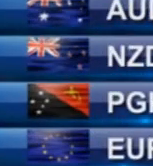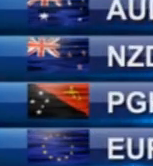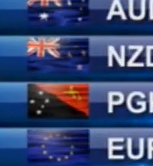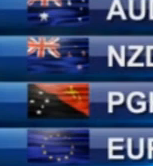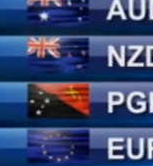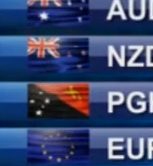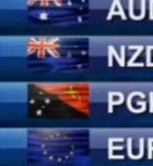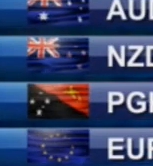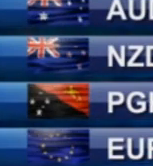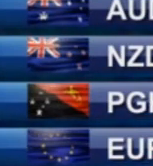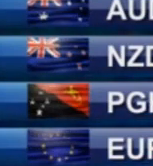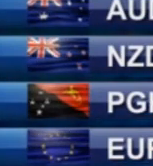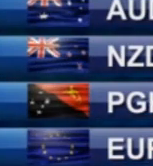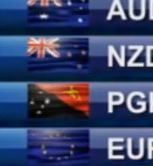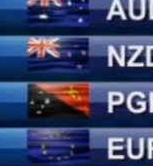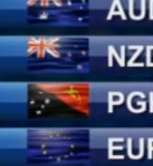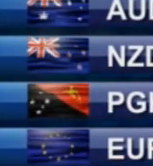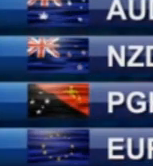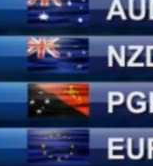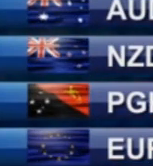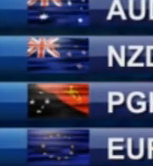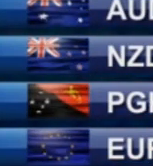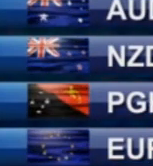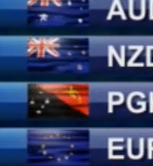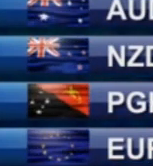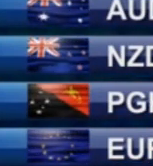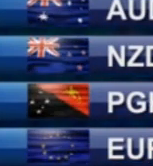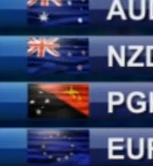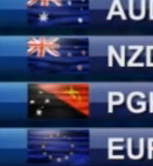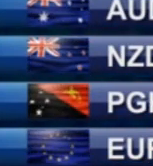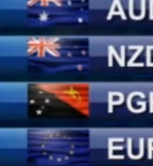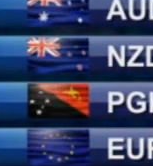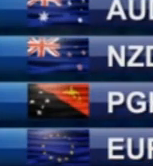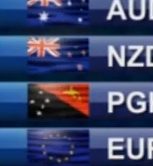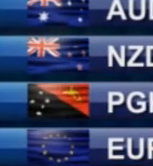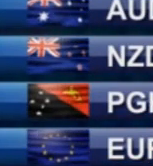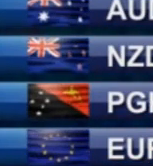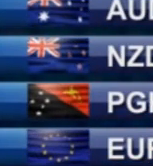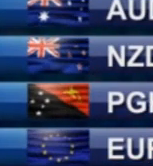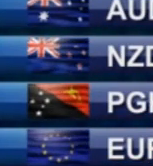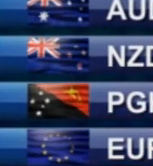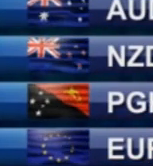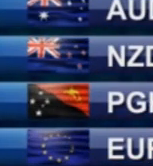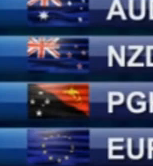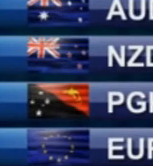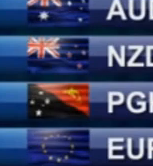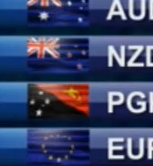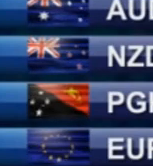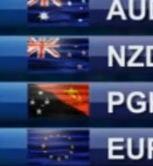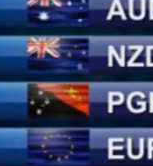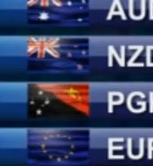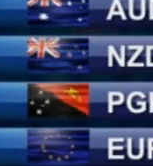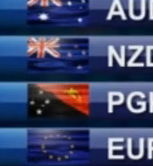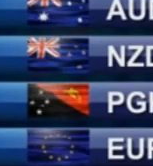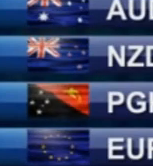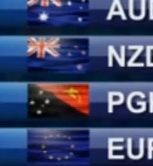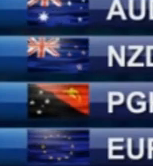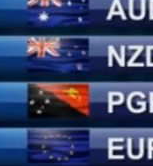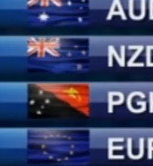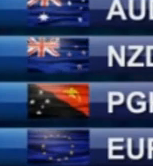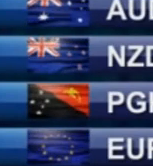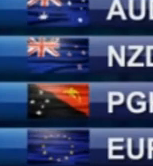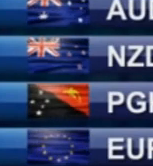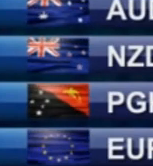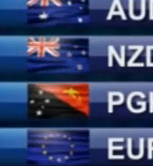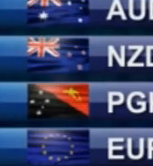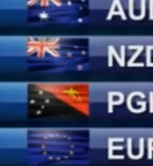was a mixed day for the Fiji dollar as it gained against the US greenback, PNG Kina, Euro and the Japanese yen. The Sangamoli was down versus